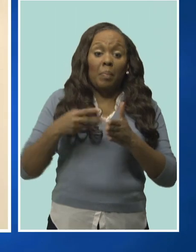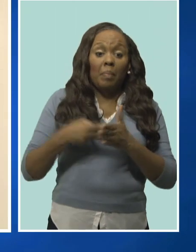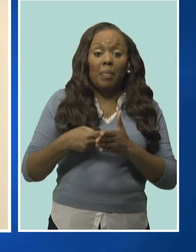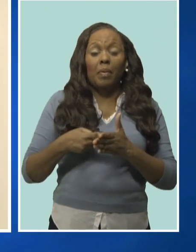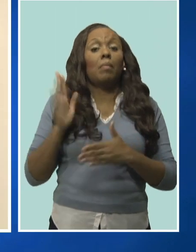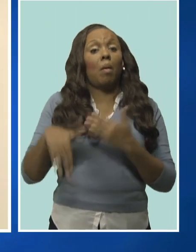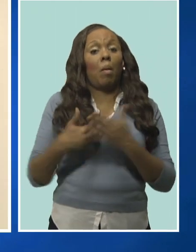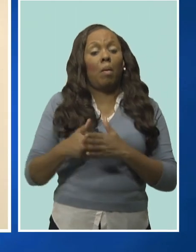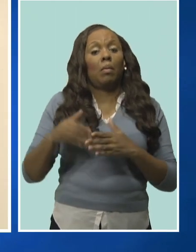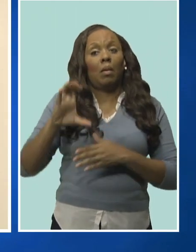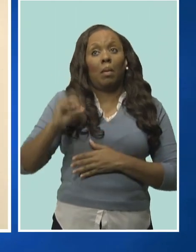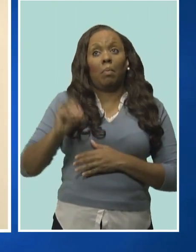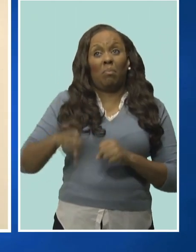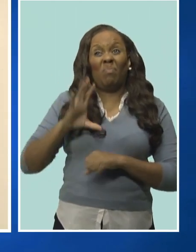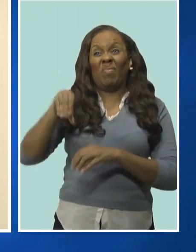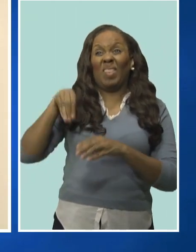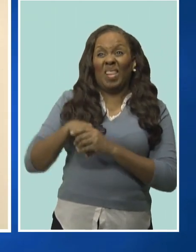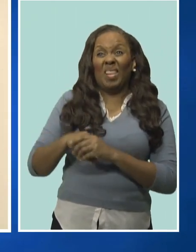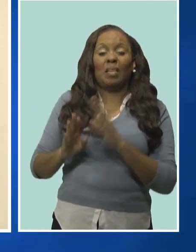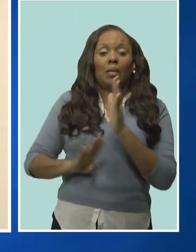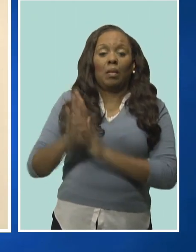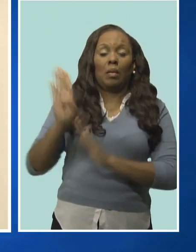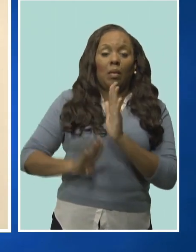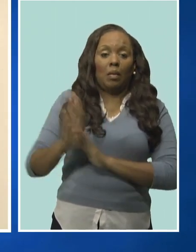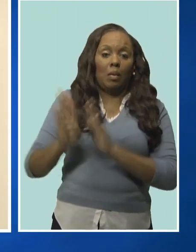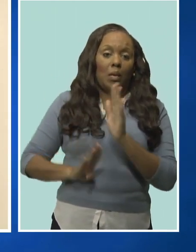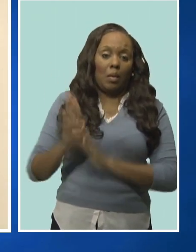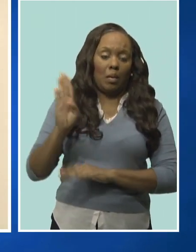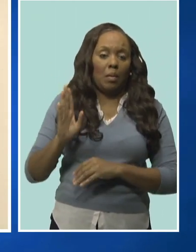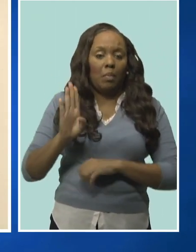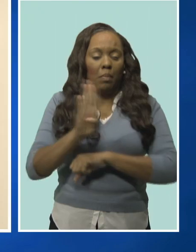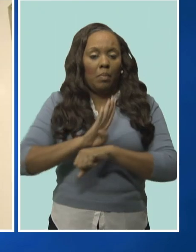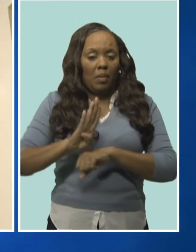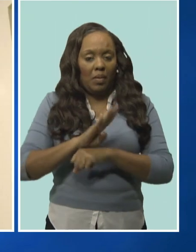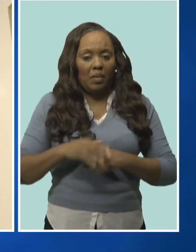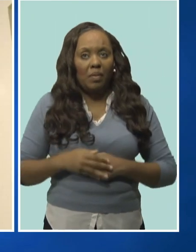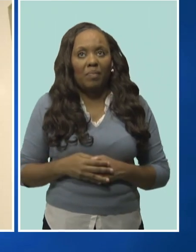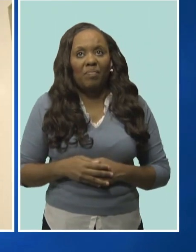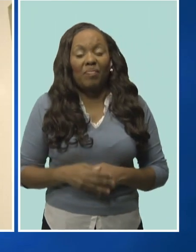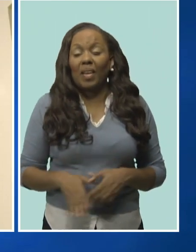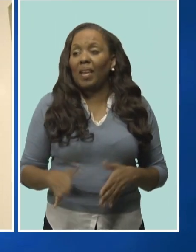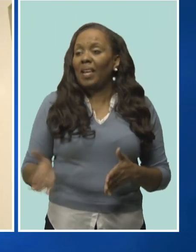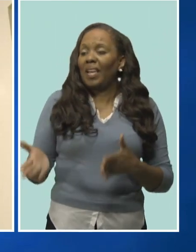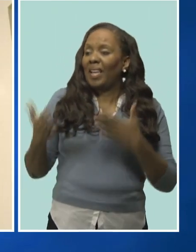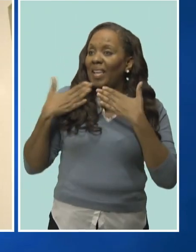can participate in helping to further build out Barbados' development. Okay.